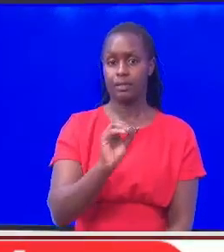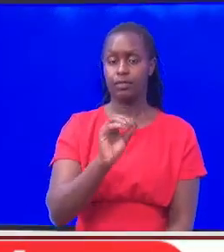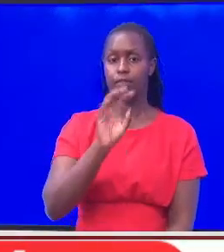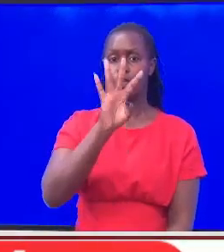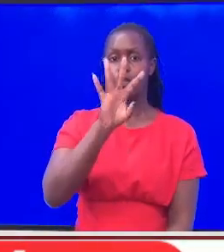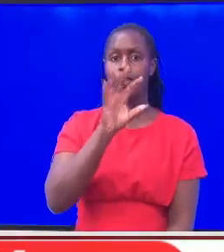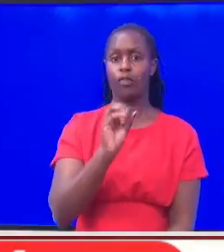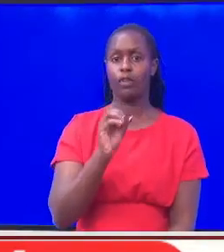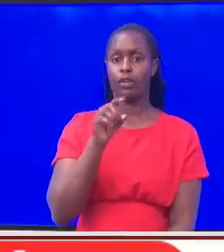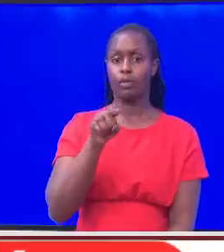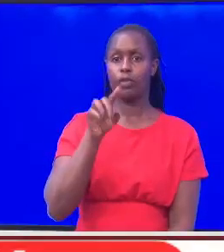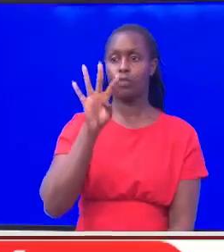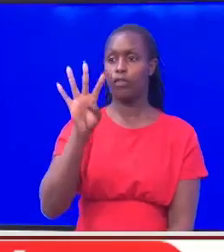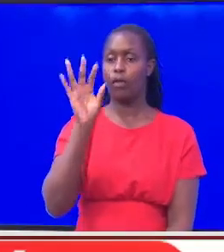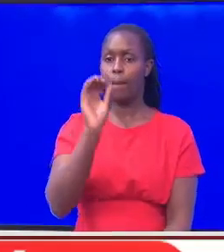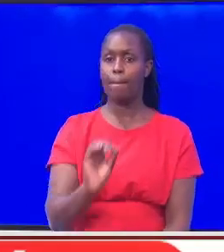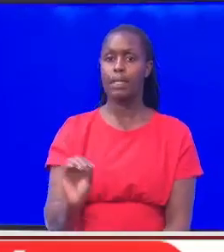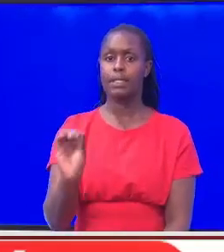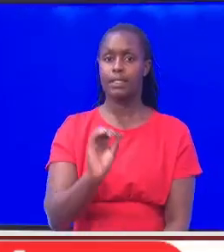40.4%